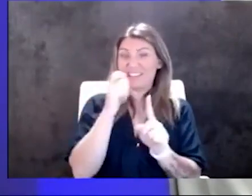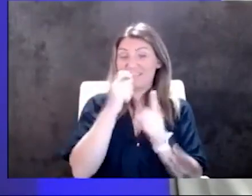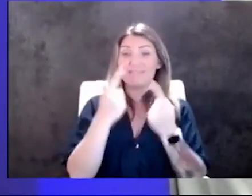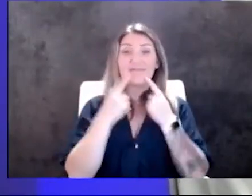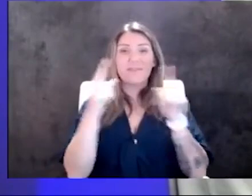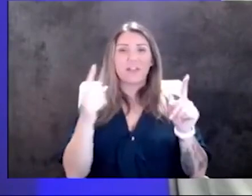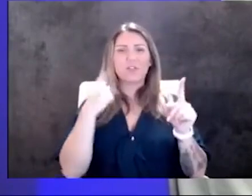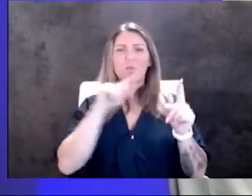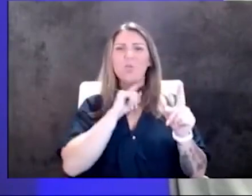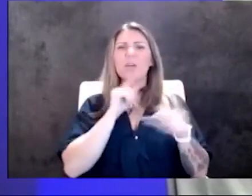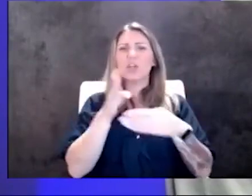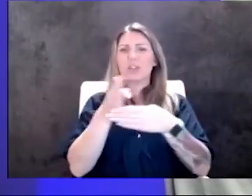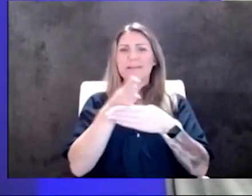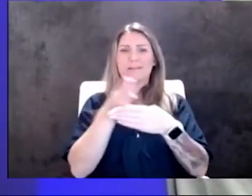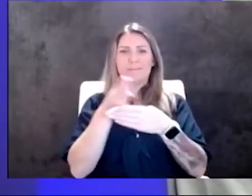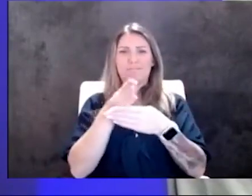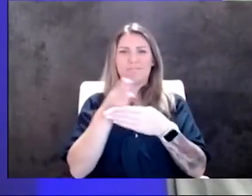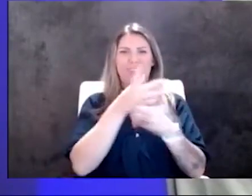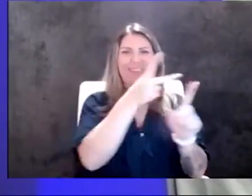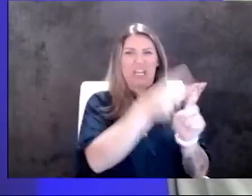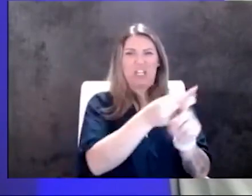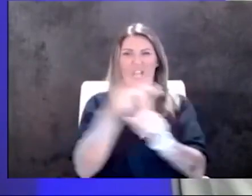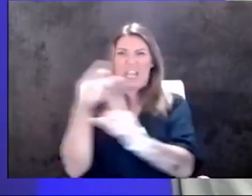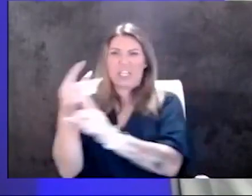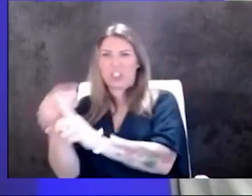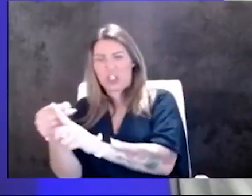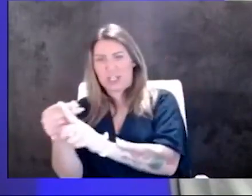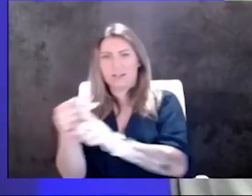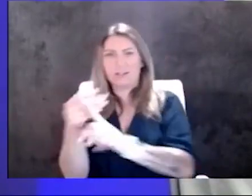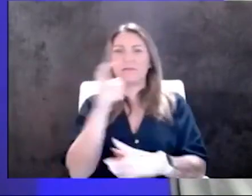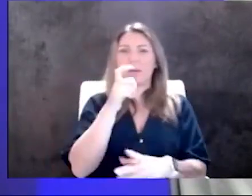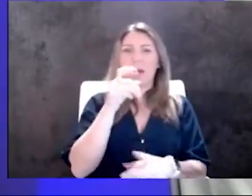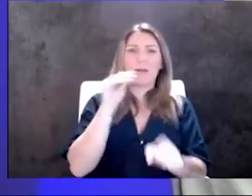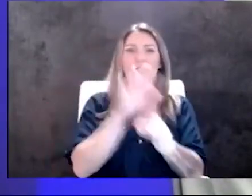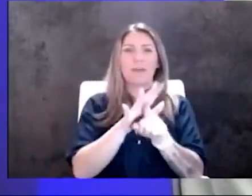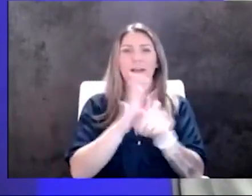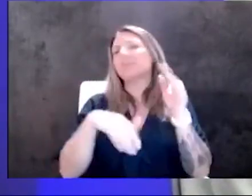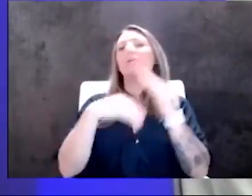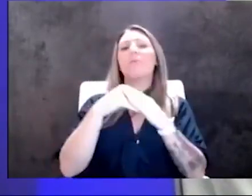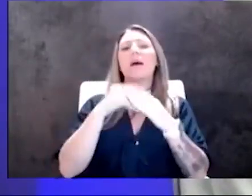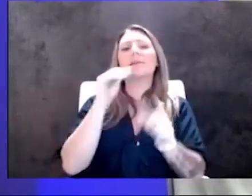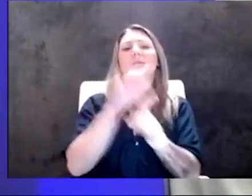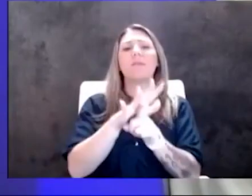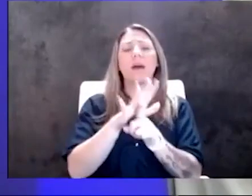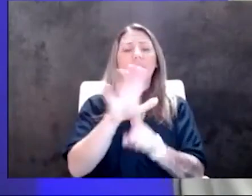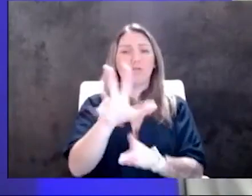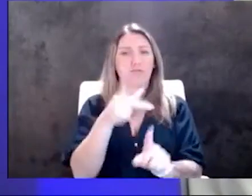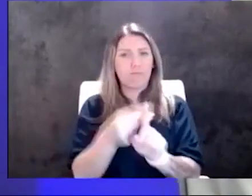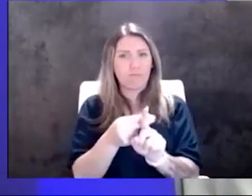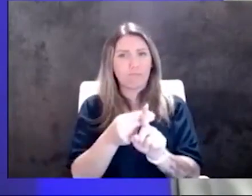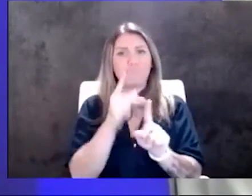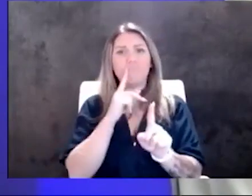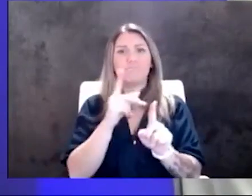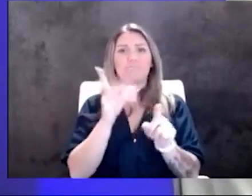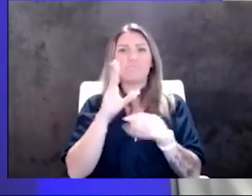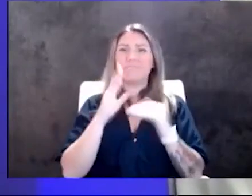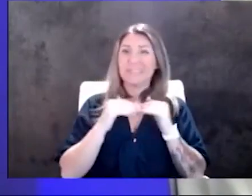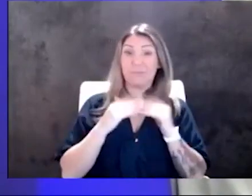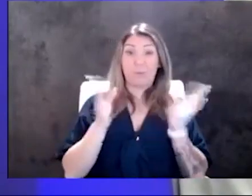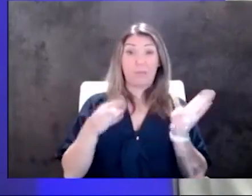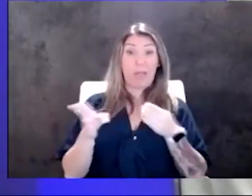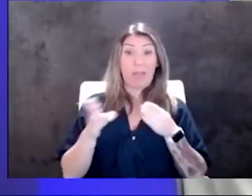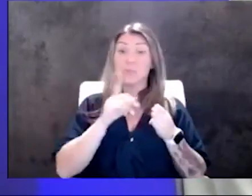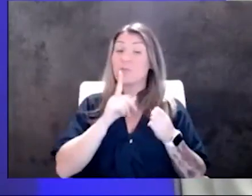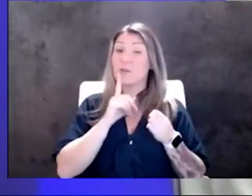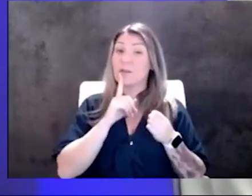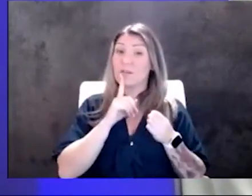those injections out to not really affect, the maximum effect of their vaccine. It's really just some minimal planning that's really needed on parts of ourselves and the